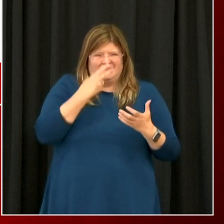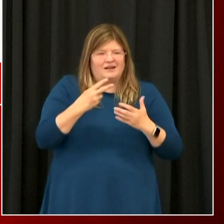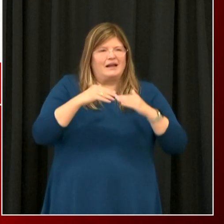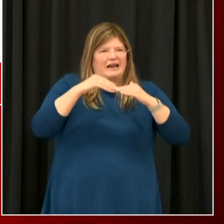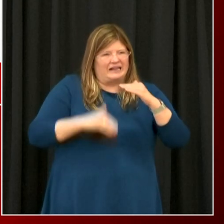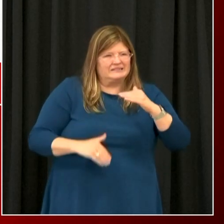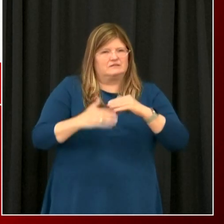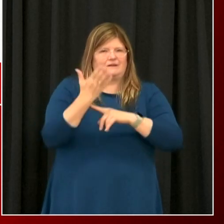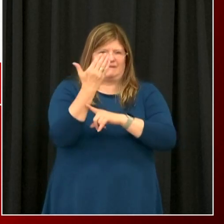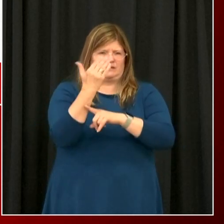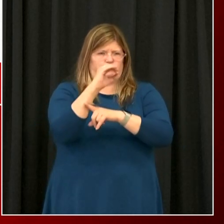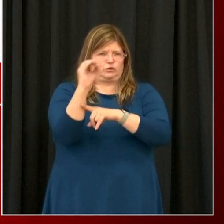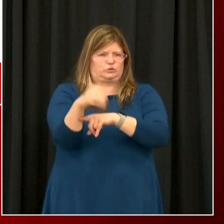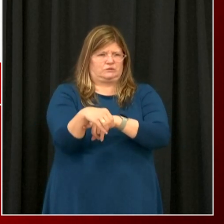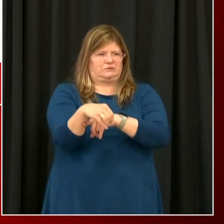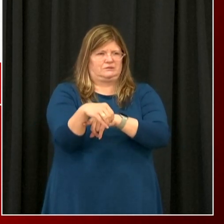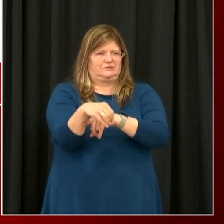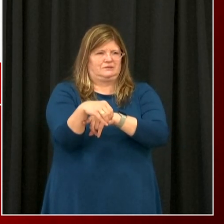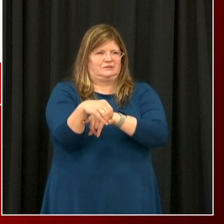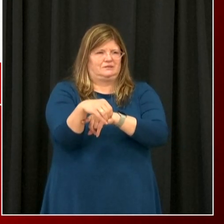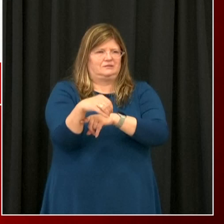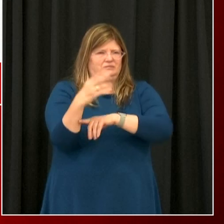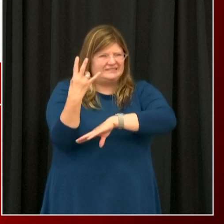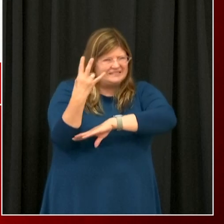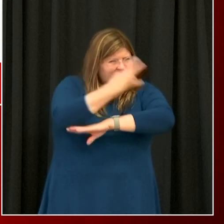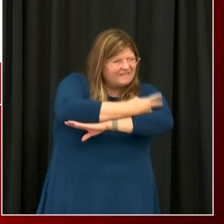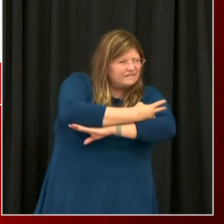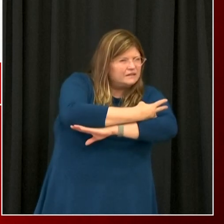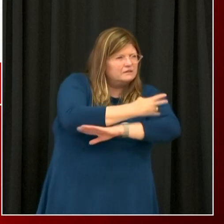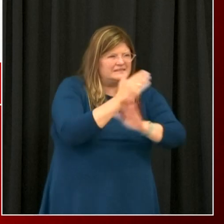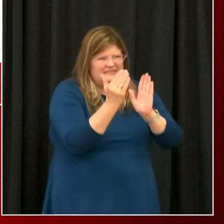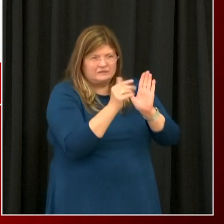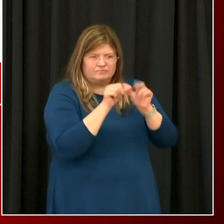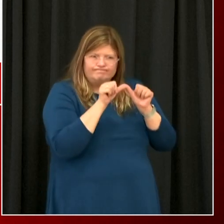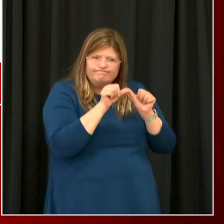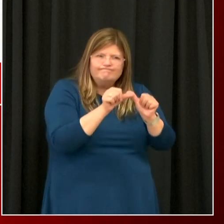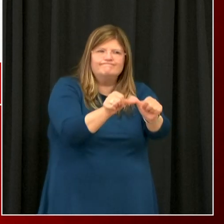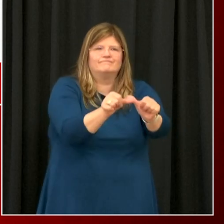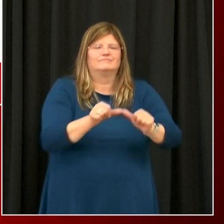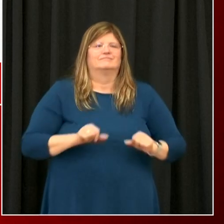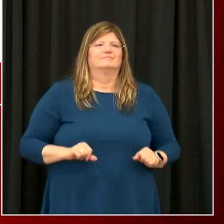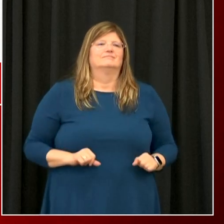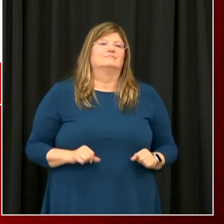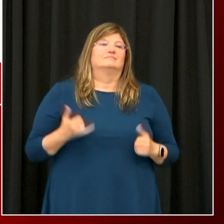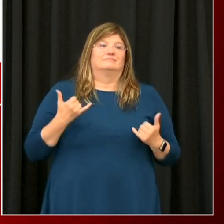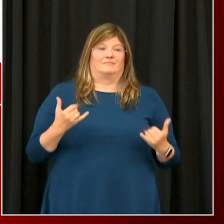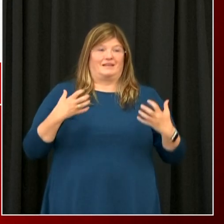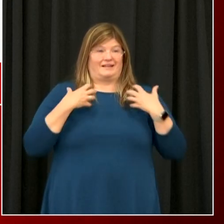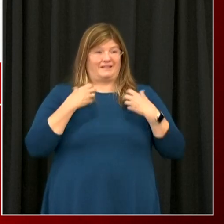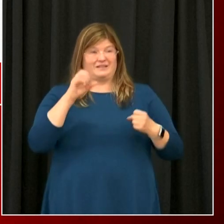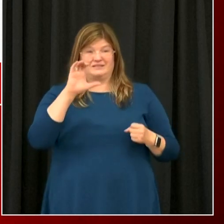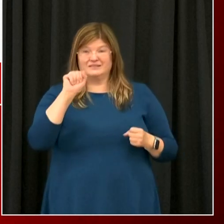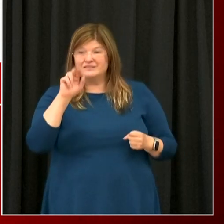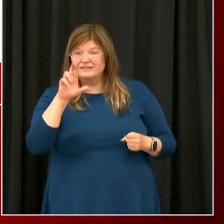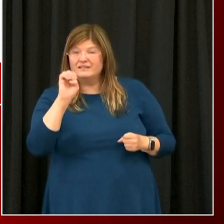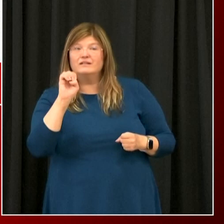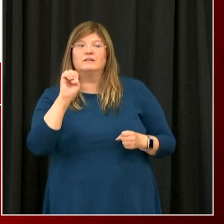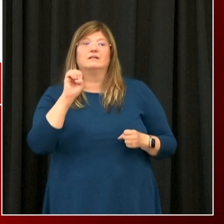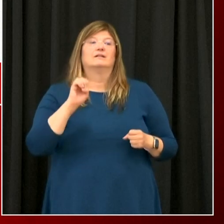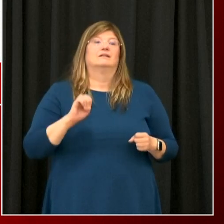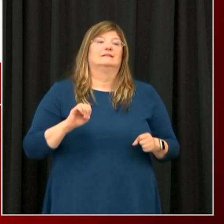a 7-day period. The healthcare system capacity, it will be better for us to be able